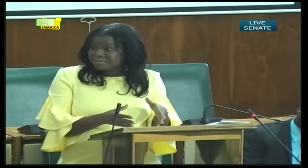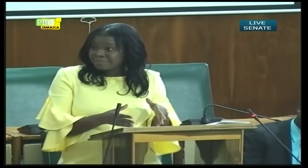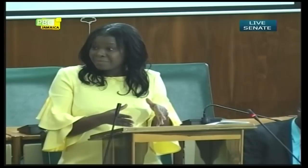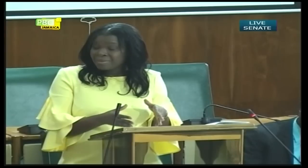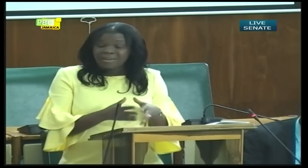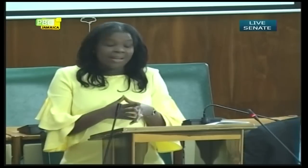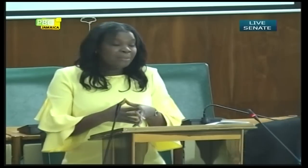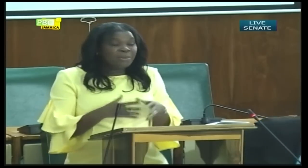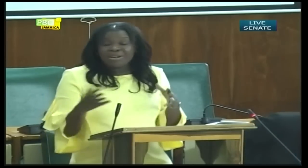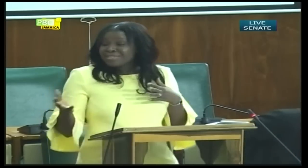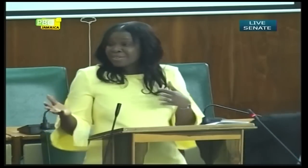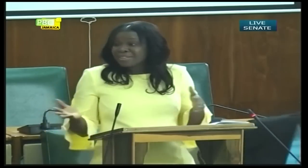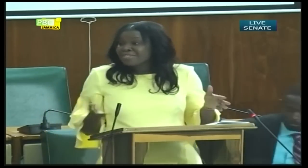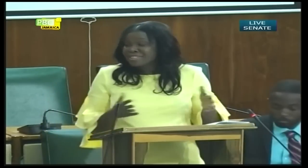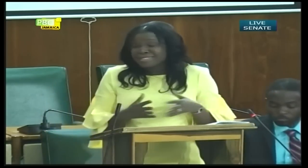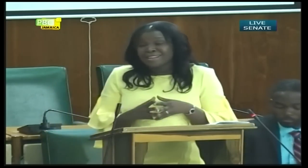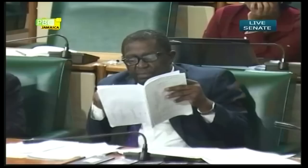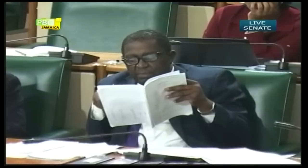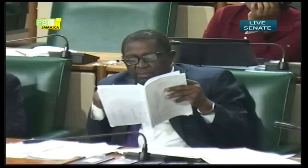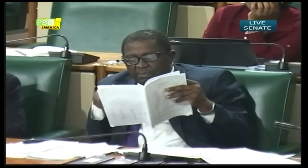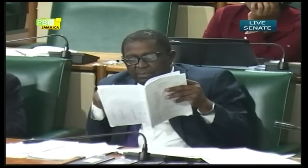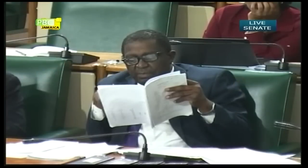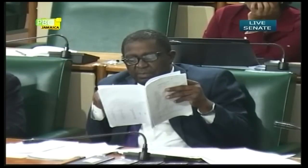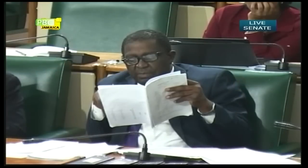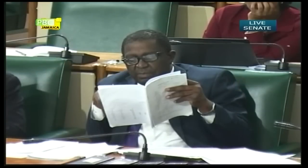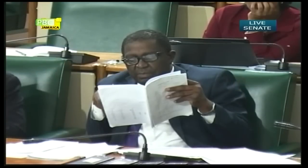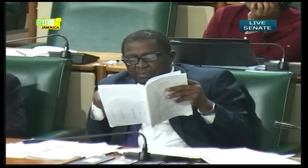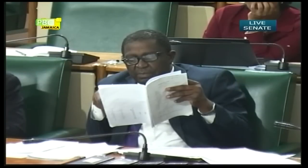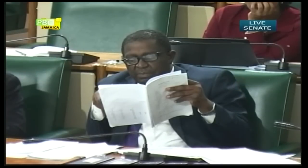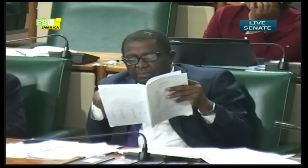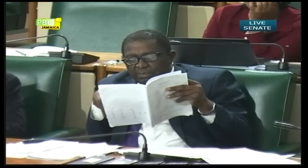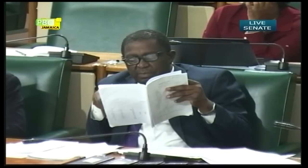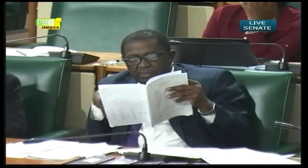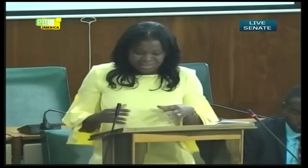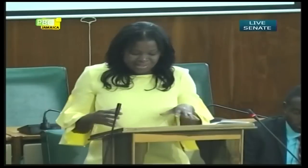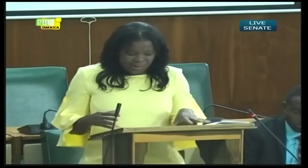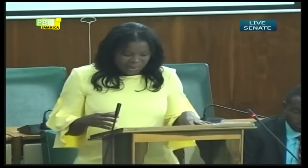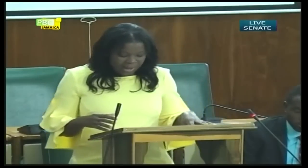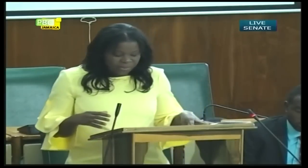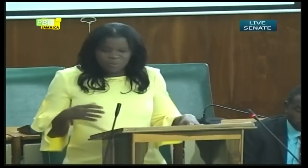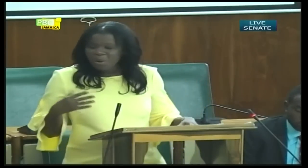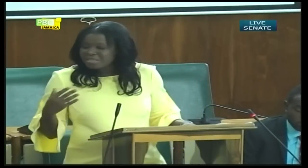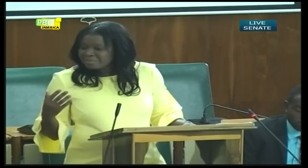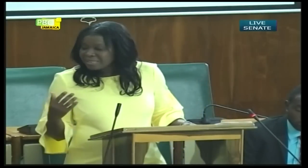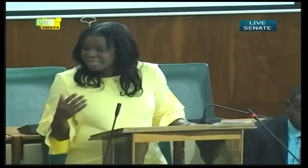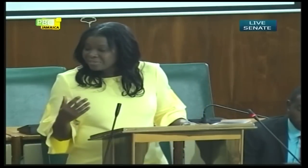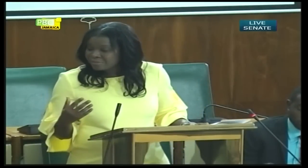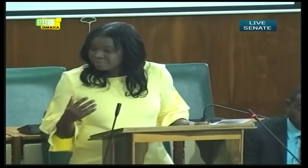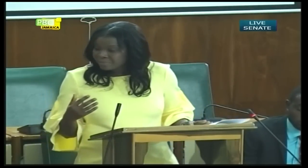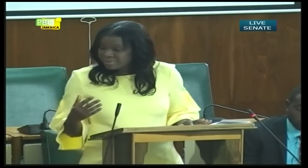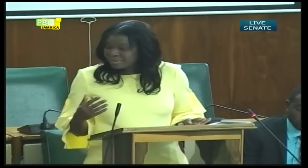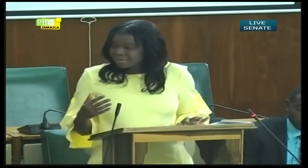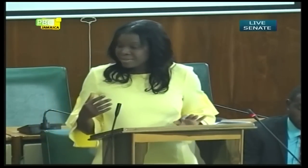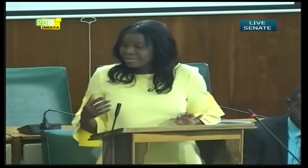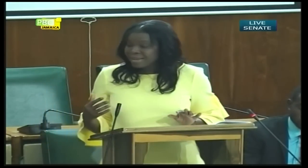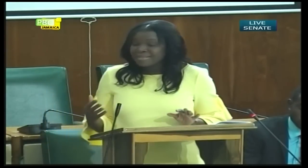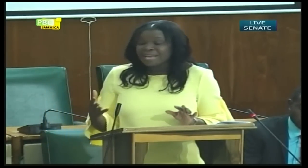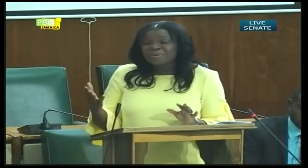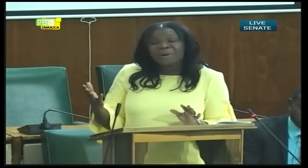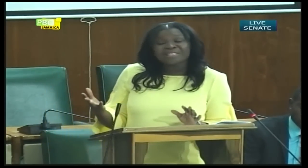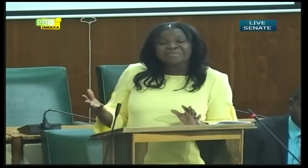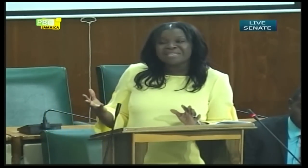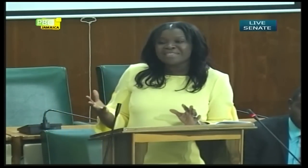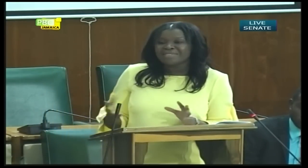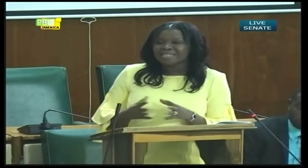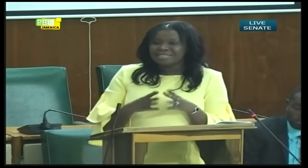this. But we also know the Trustee Act is kind of antiquated. And so I would want to believe, yes, I